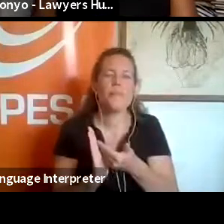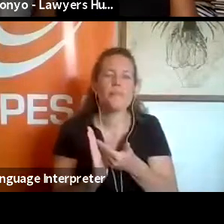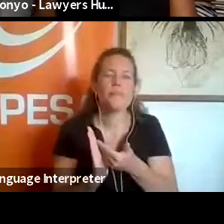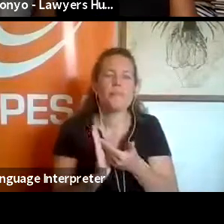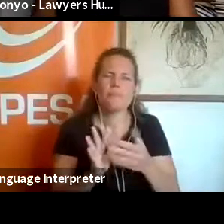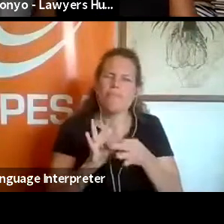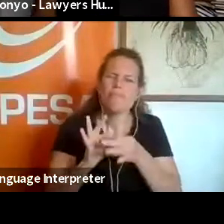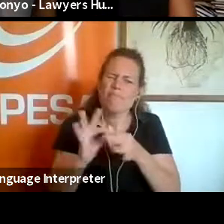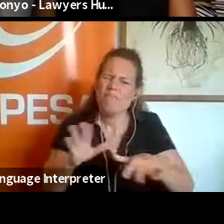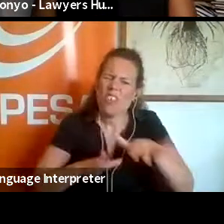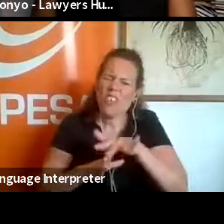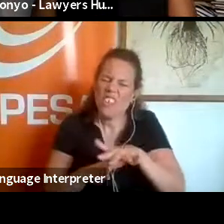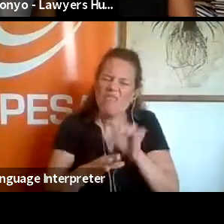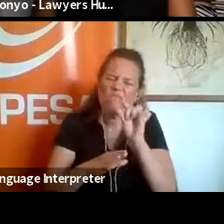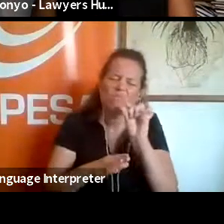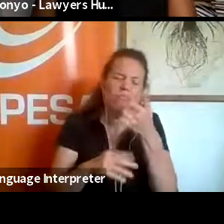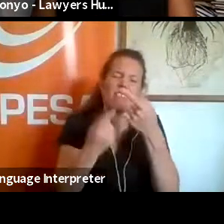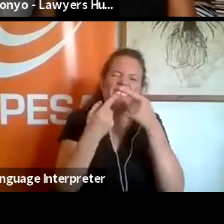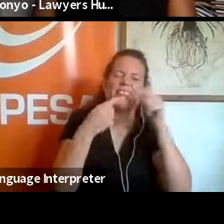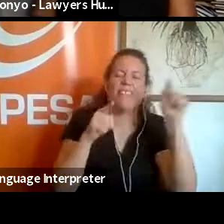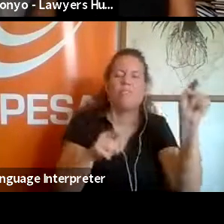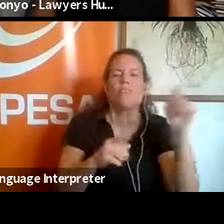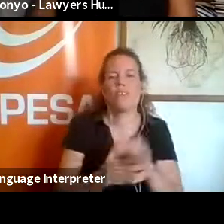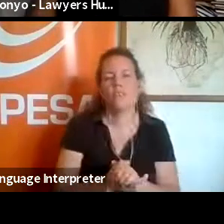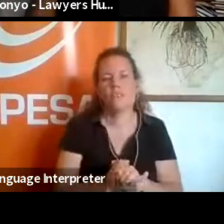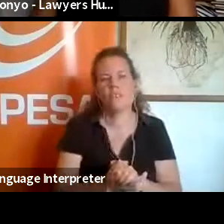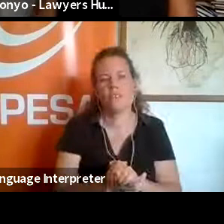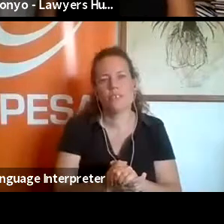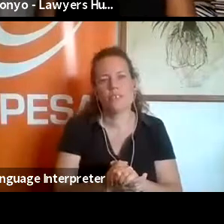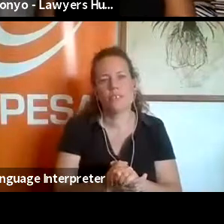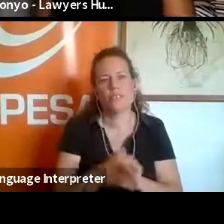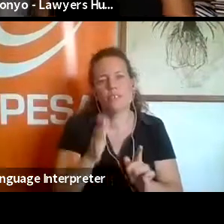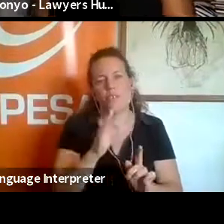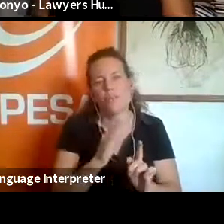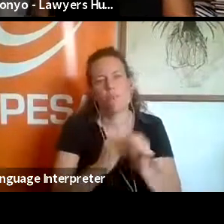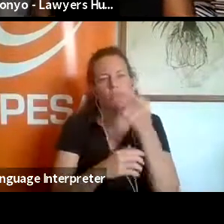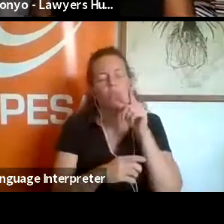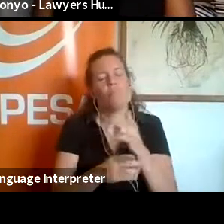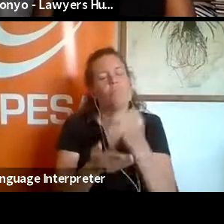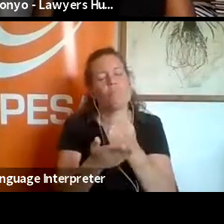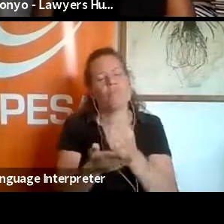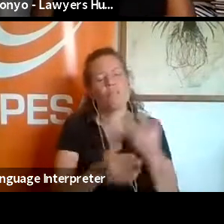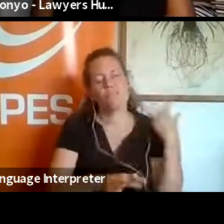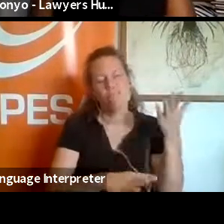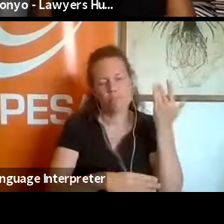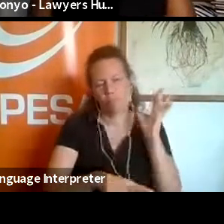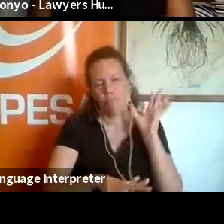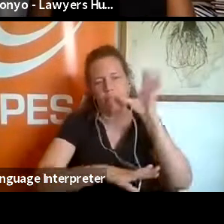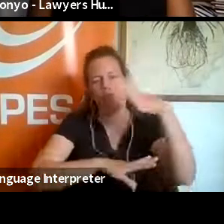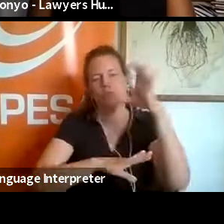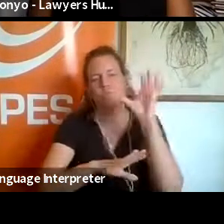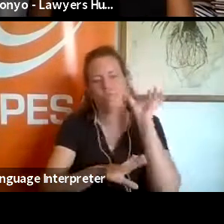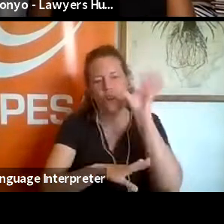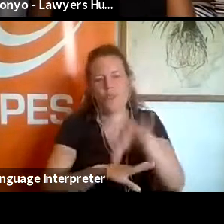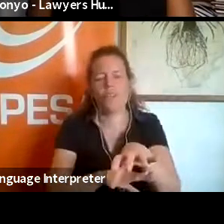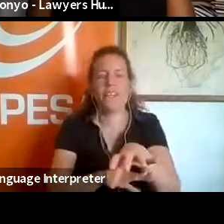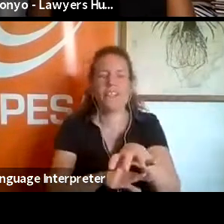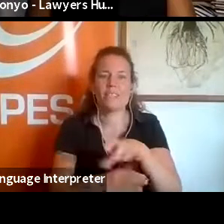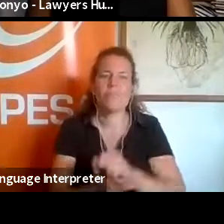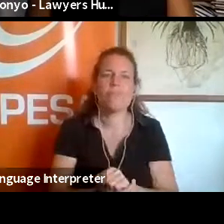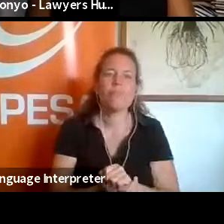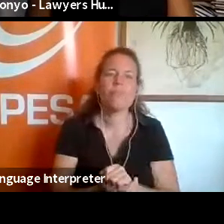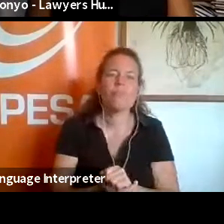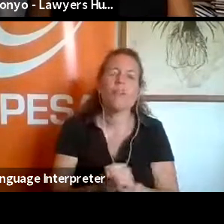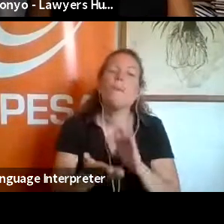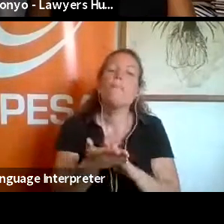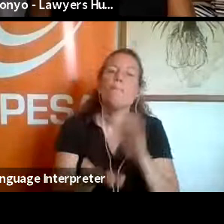is a little bit different. It's a little bit different, particularly because of colonialism. And what I mean by that is this. Most